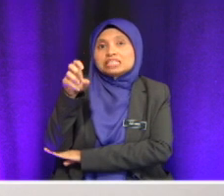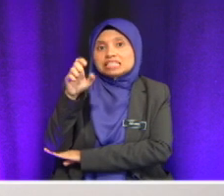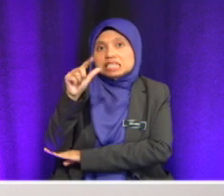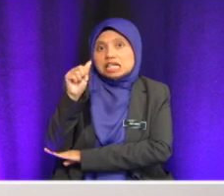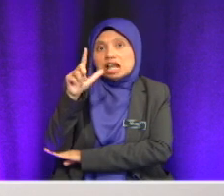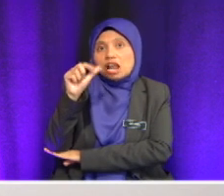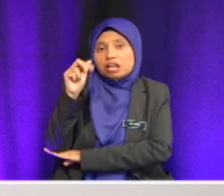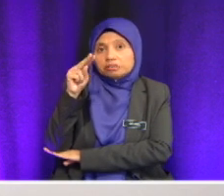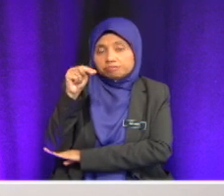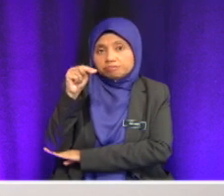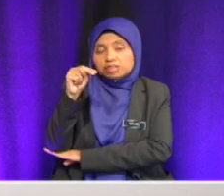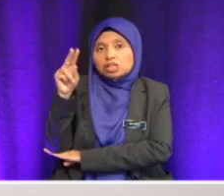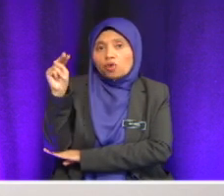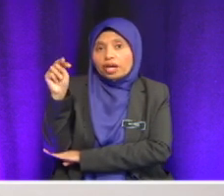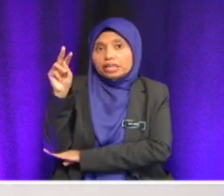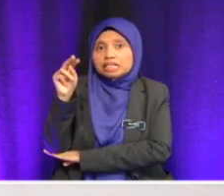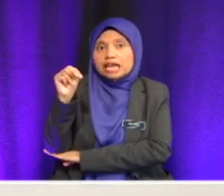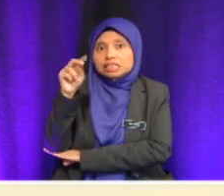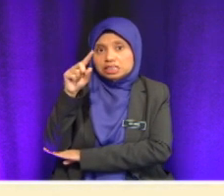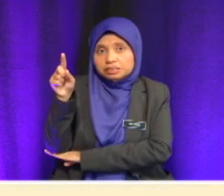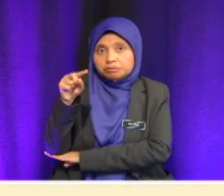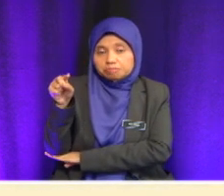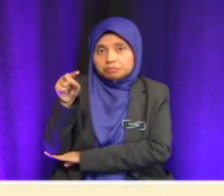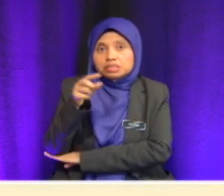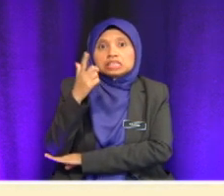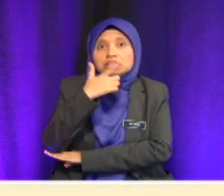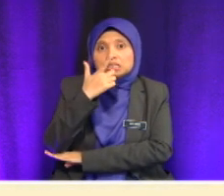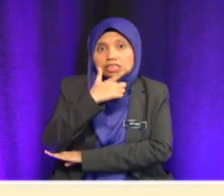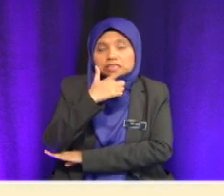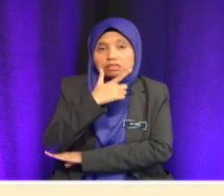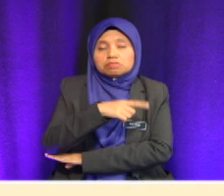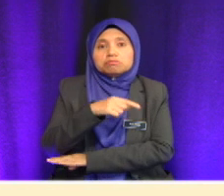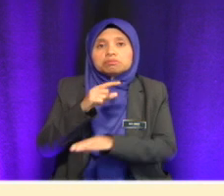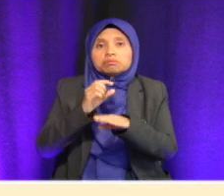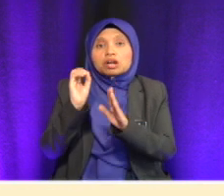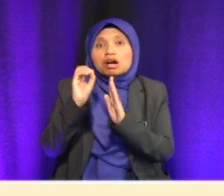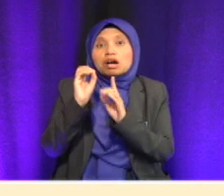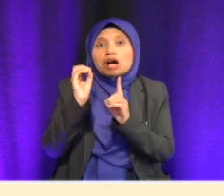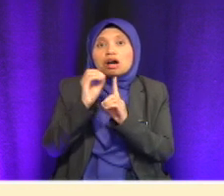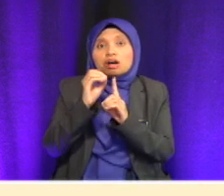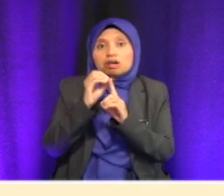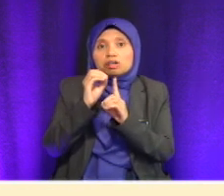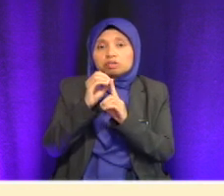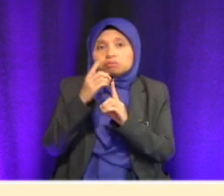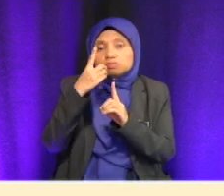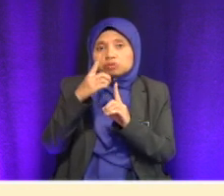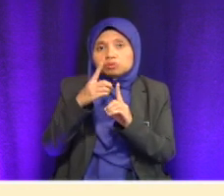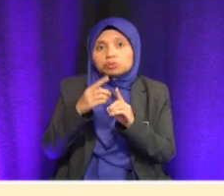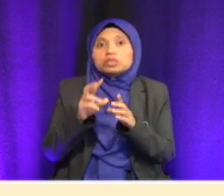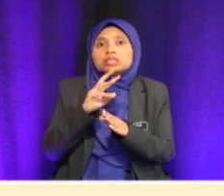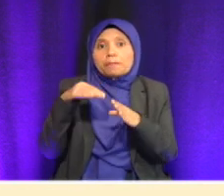A group of people gathered at once wanting to help. They spent hours trying to direct the whales back into deeper